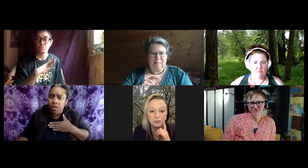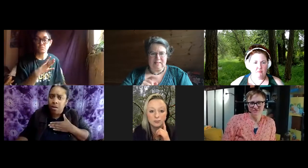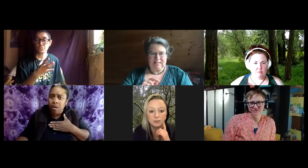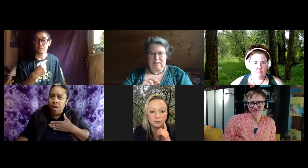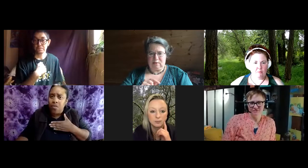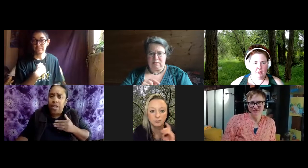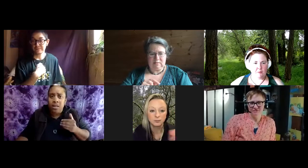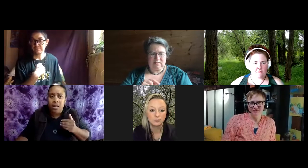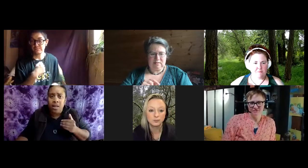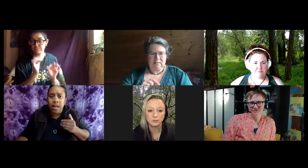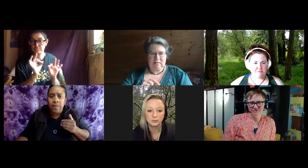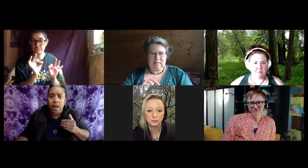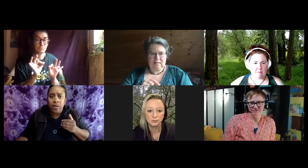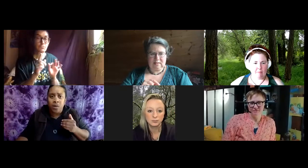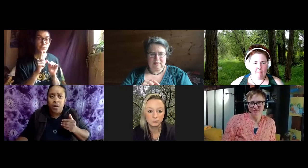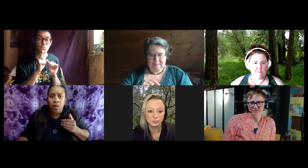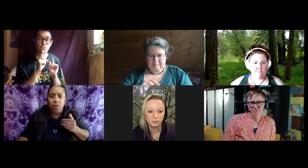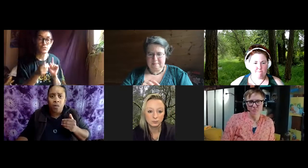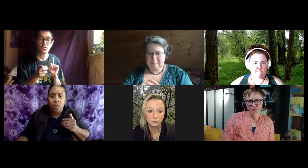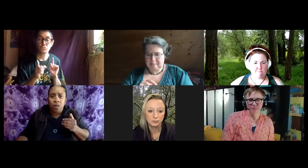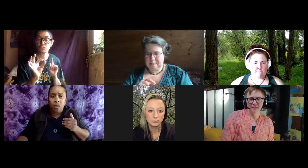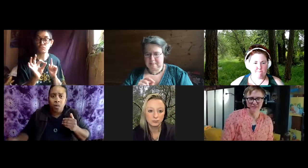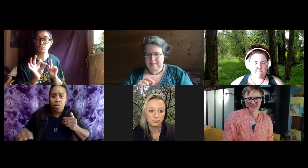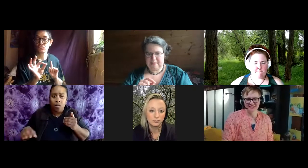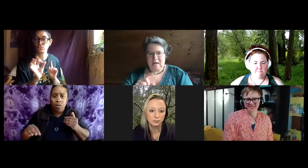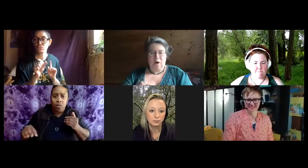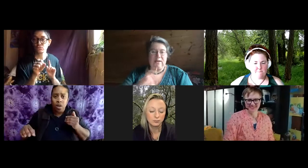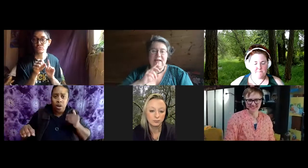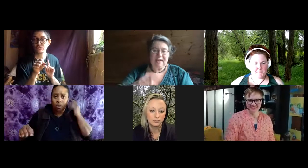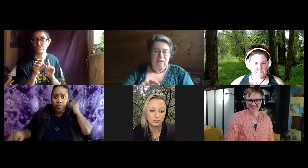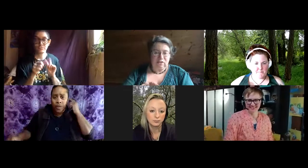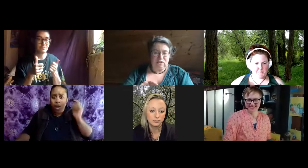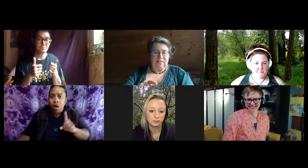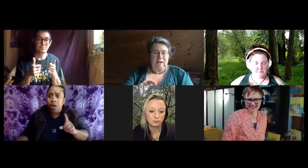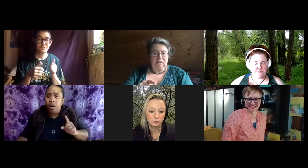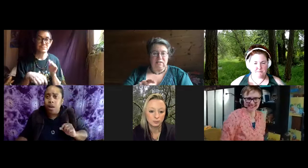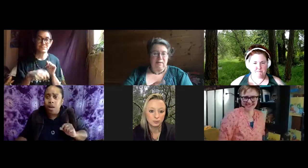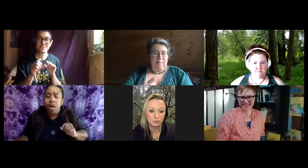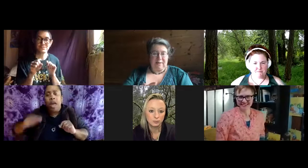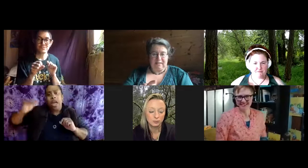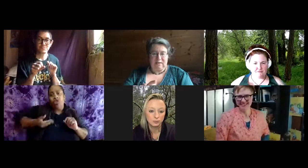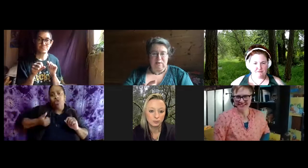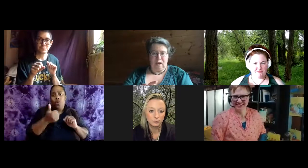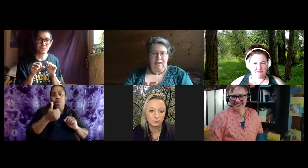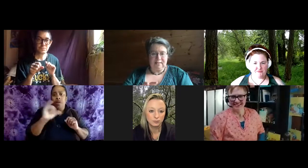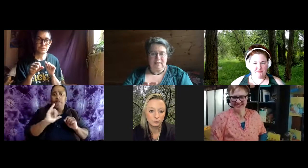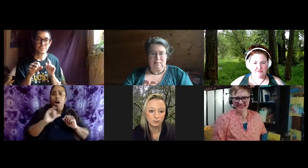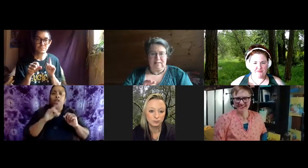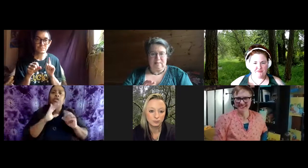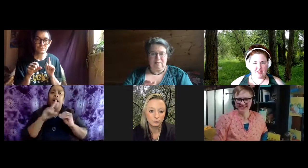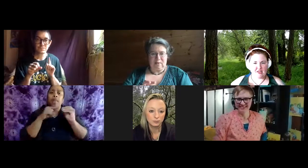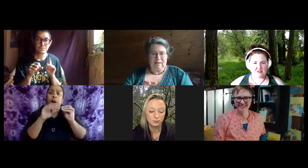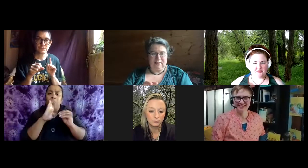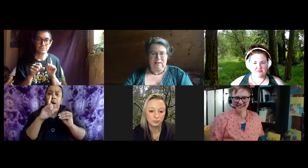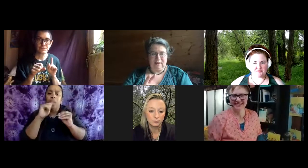people weren't able to see you? That's fine. So Oh, sure. and introduce yourself and also talk about Beltane if you want. I didn't tell you